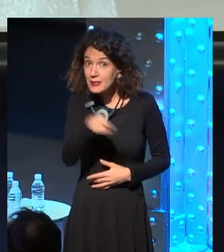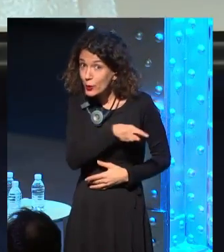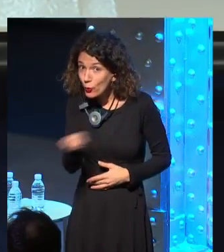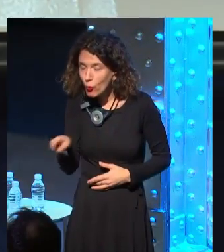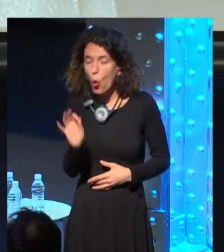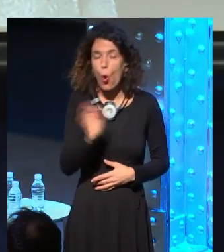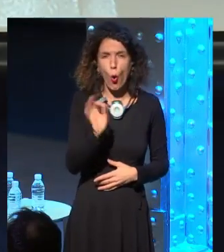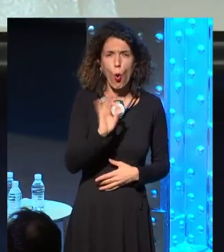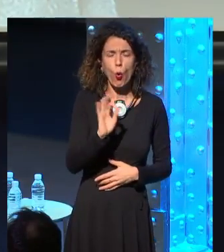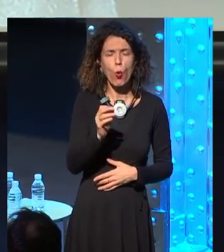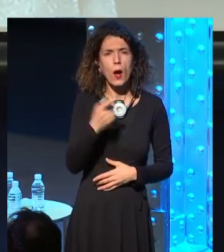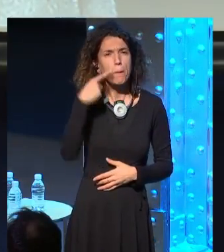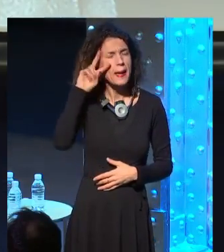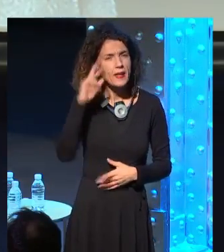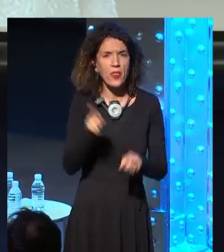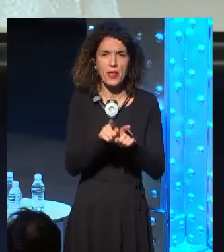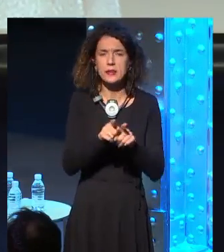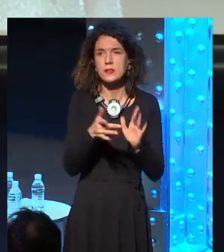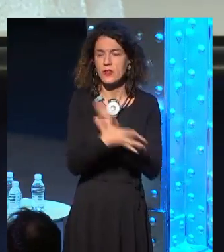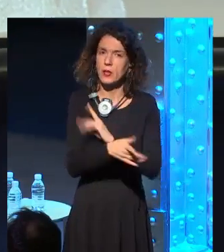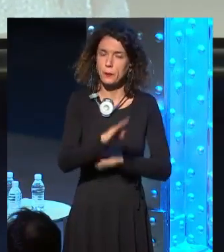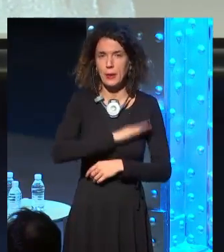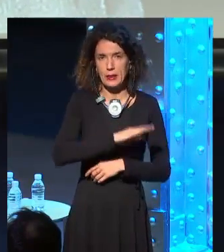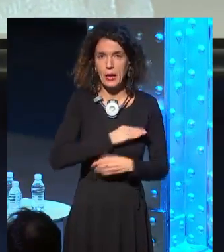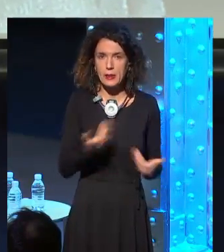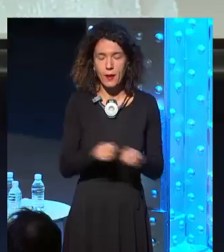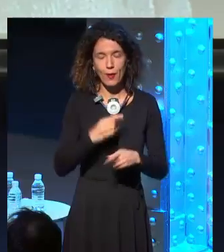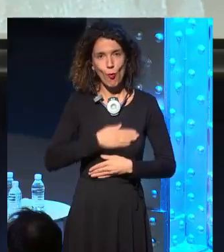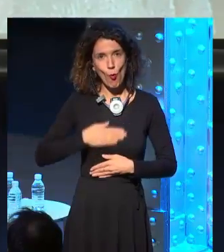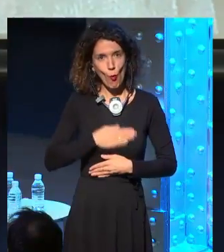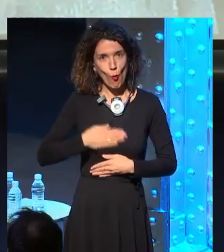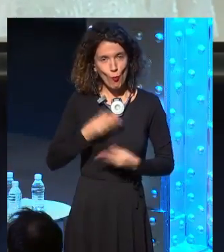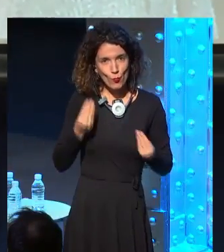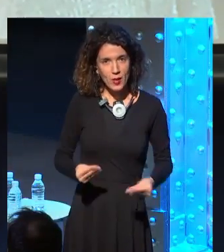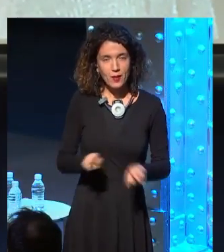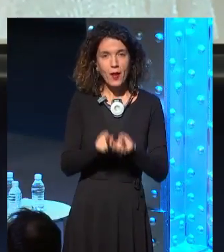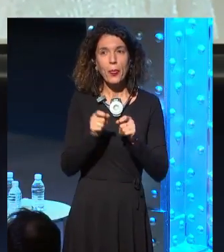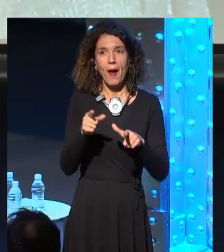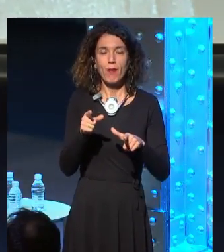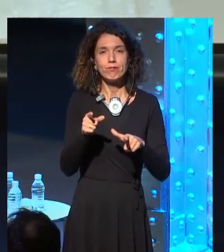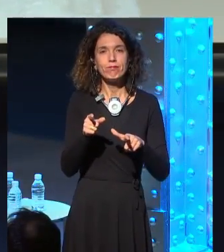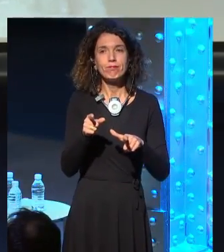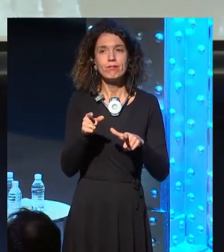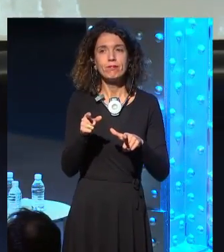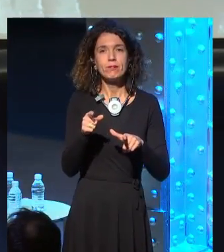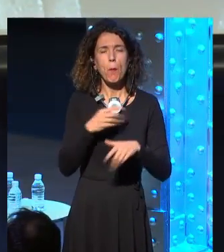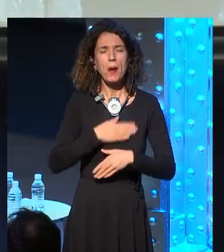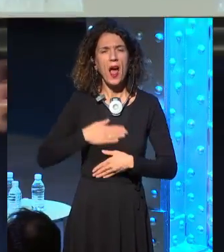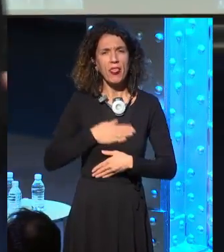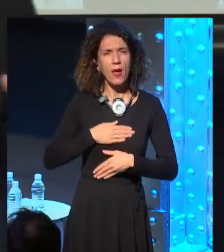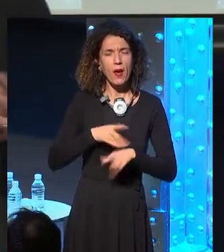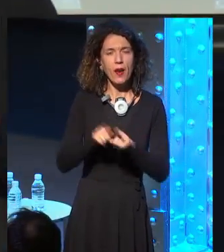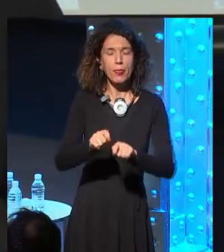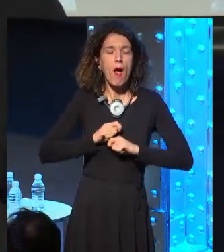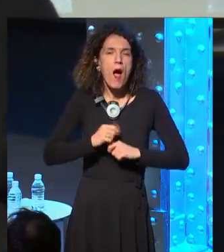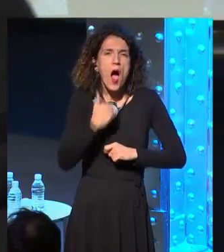All these experiences are quite pleasurable or pleasure-oriented. They feel very nice. But they are